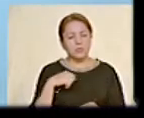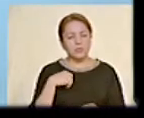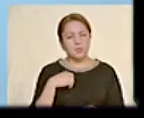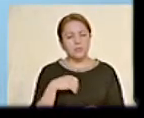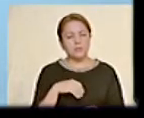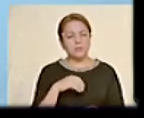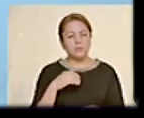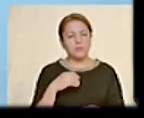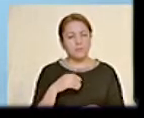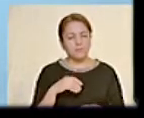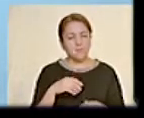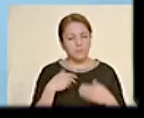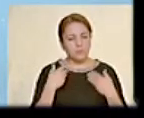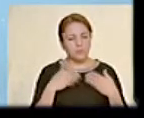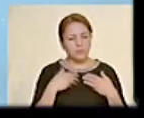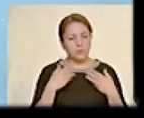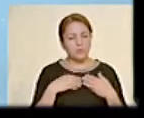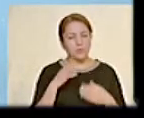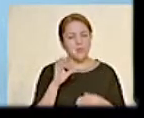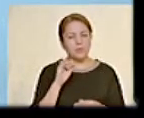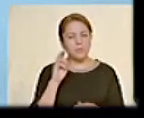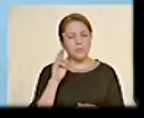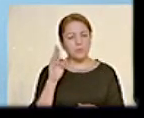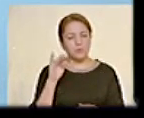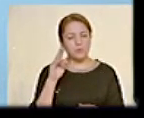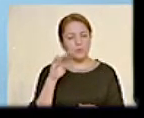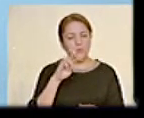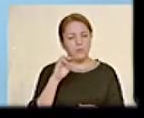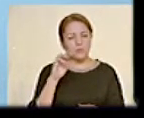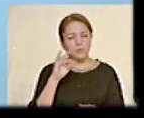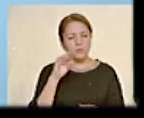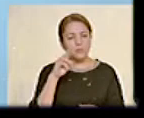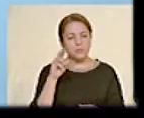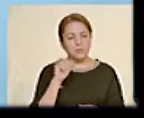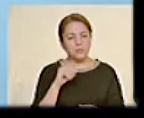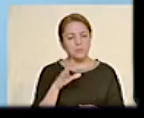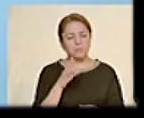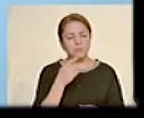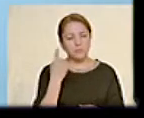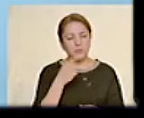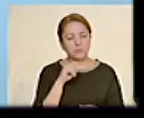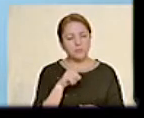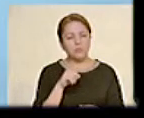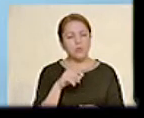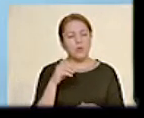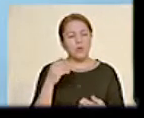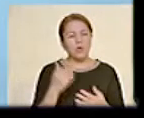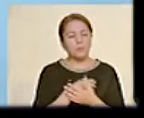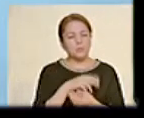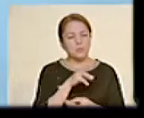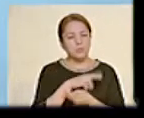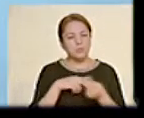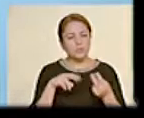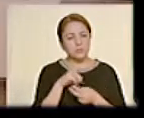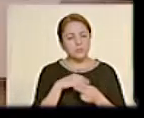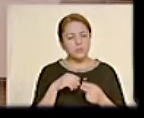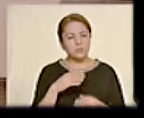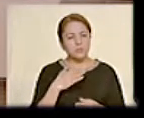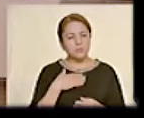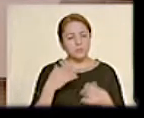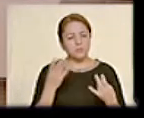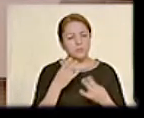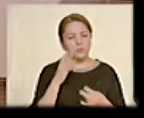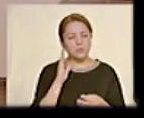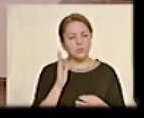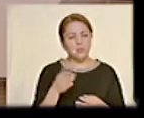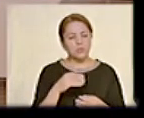samarali imkoniyatlardan biri ham mana shu axborot izlash tizimlari hisoblanadi. Ya'ni bizga kerakli